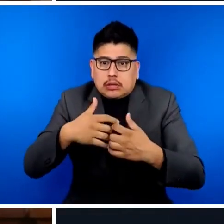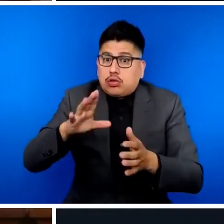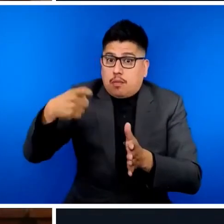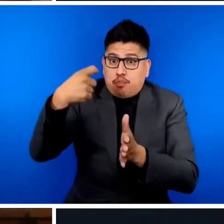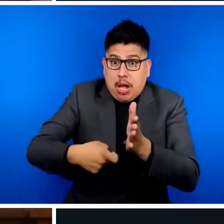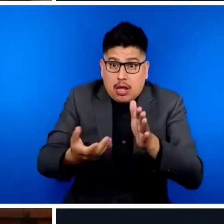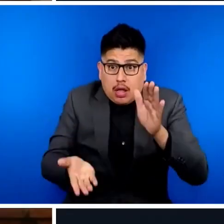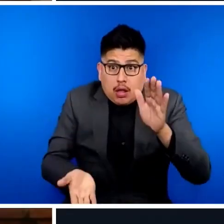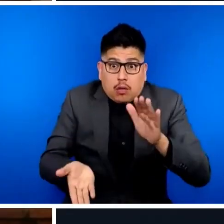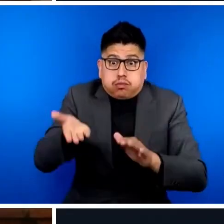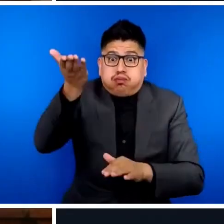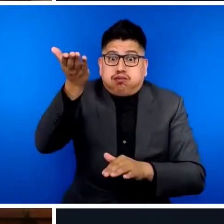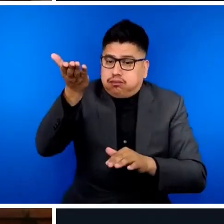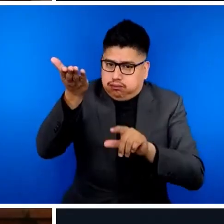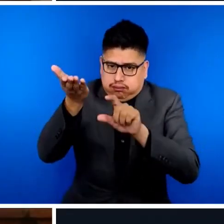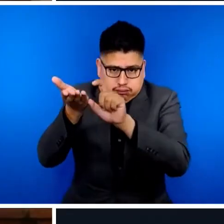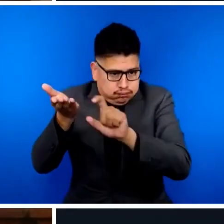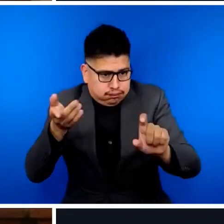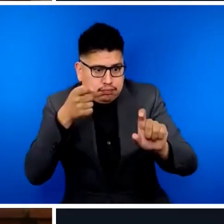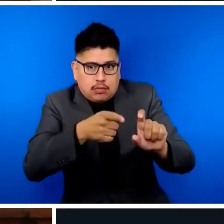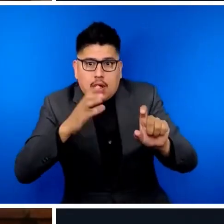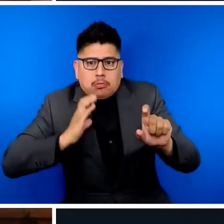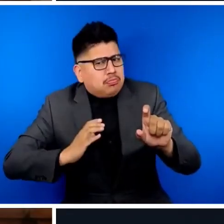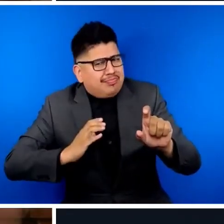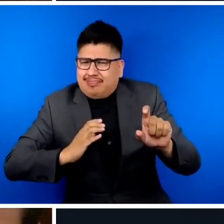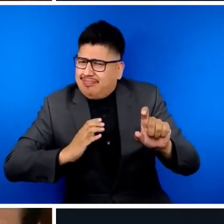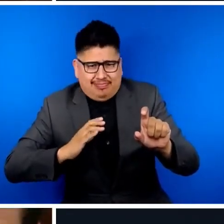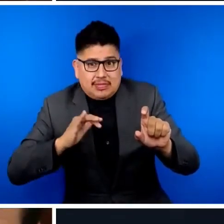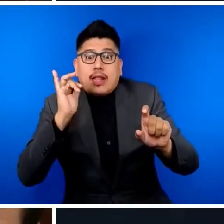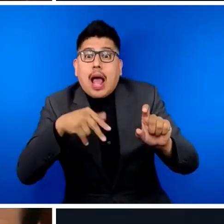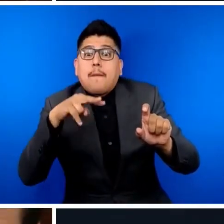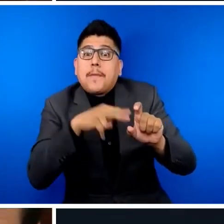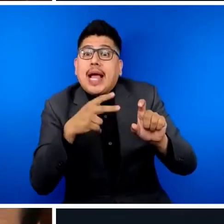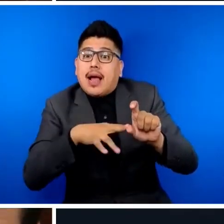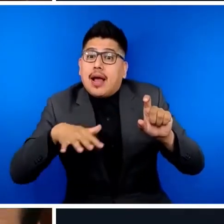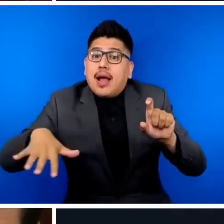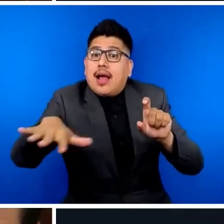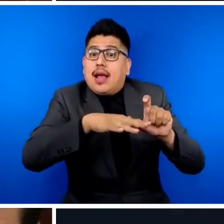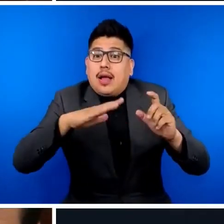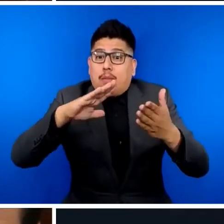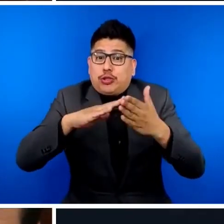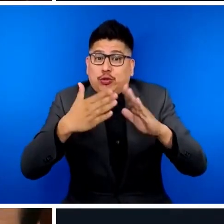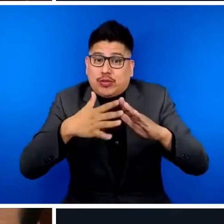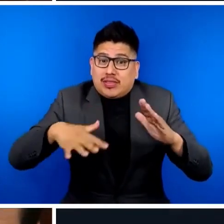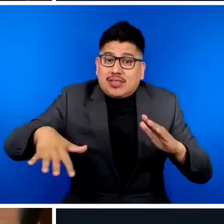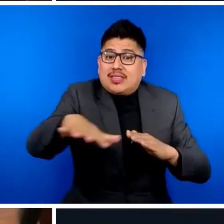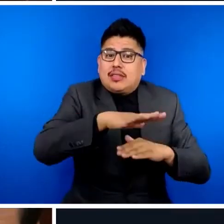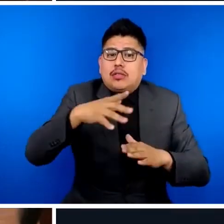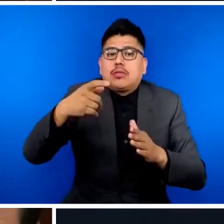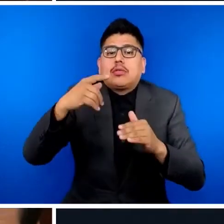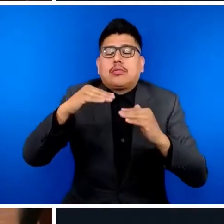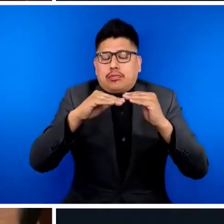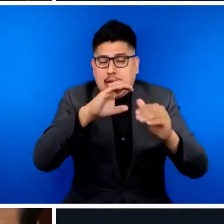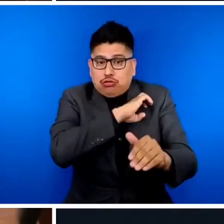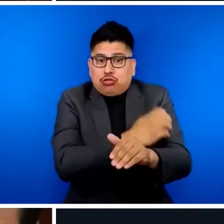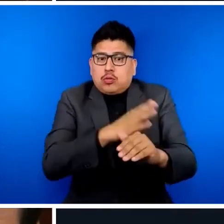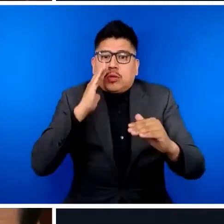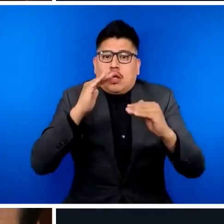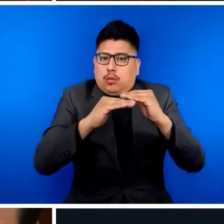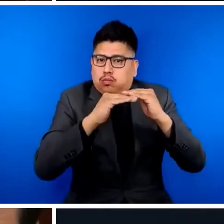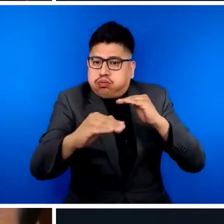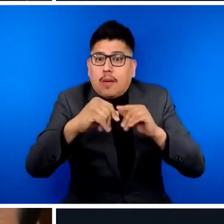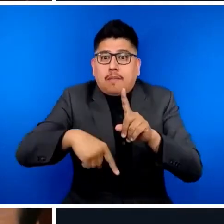of electricity will go down for the community, and very substantially down. This is a unique strategy never used in this